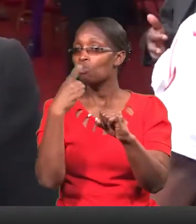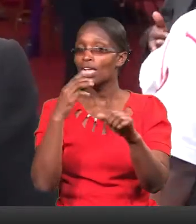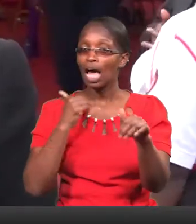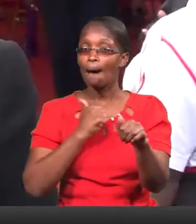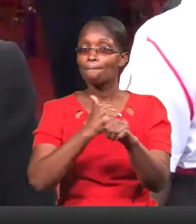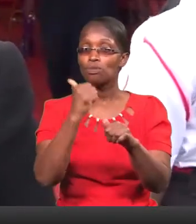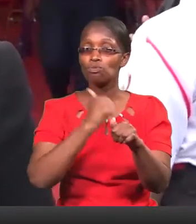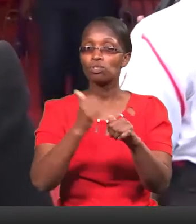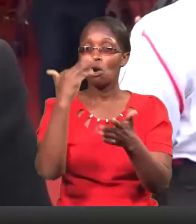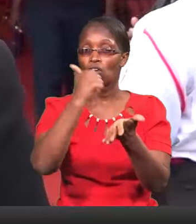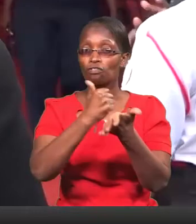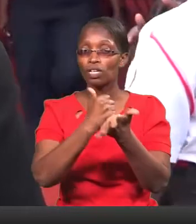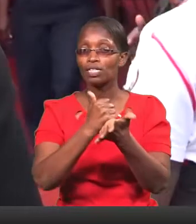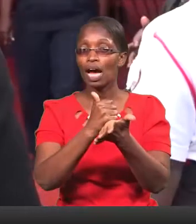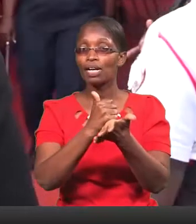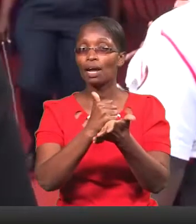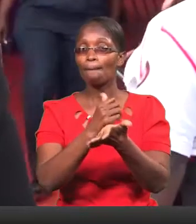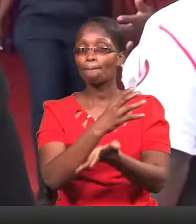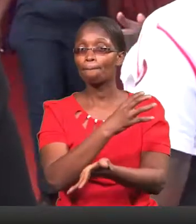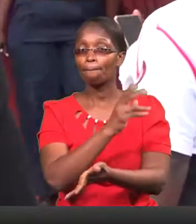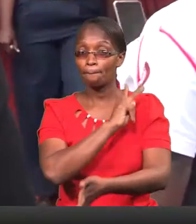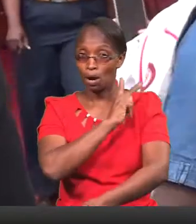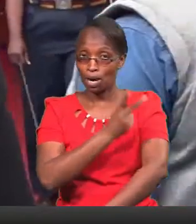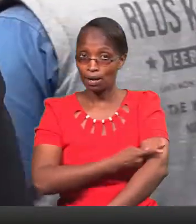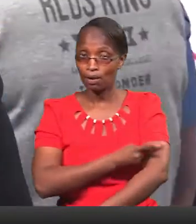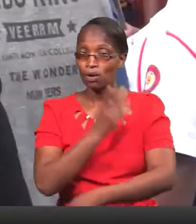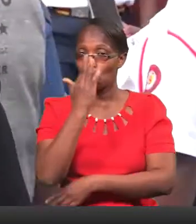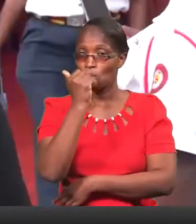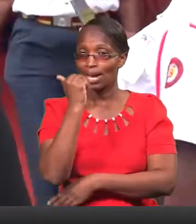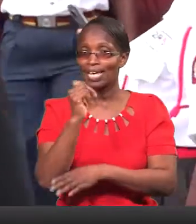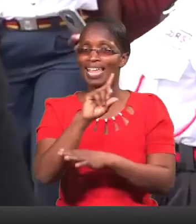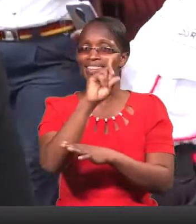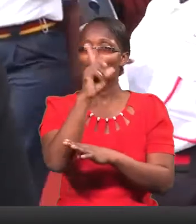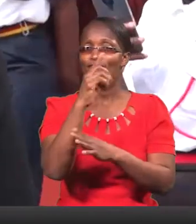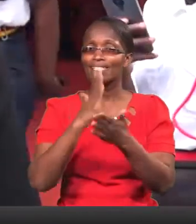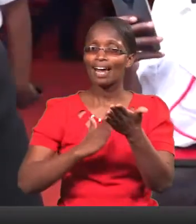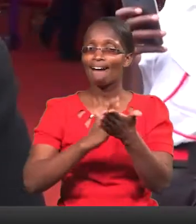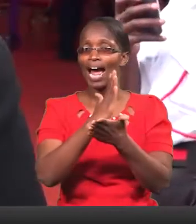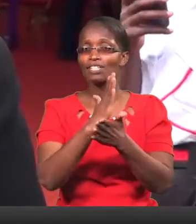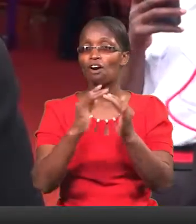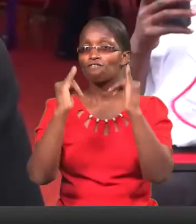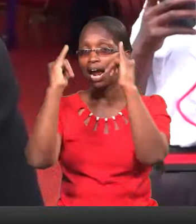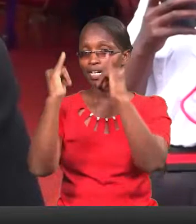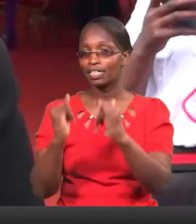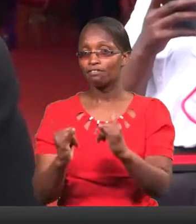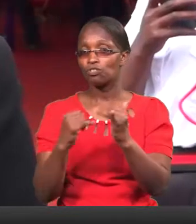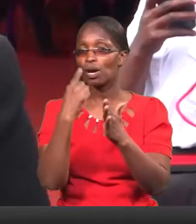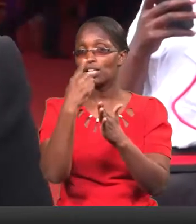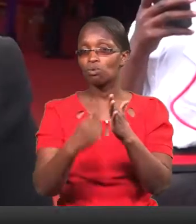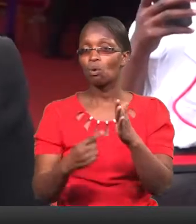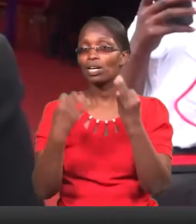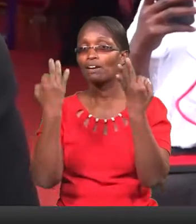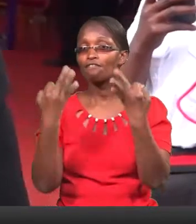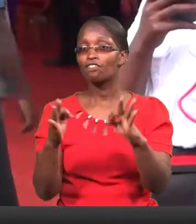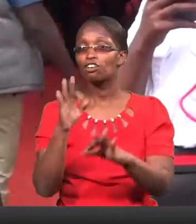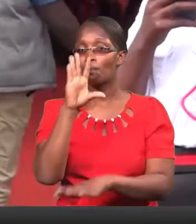for abuse of office, abuse of power, because the first right